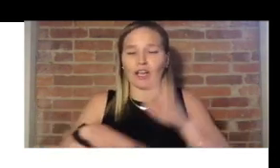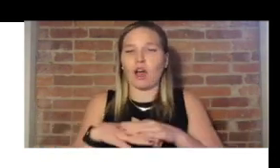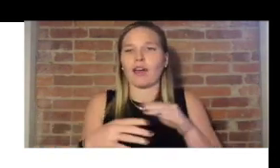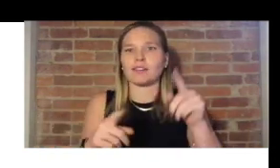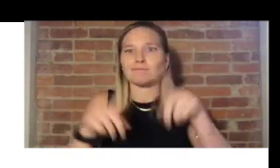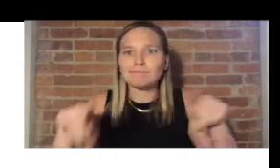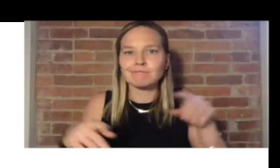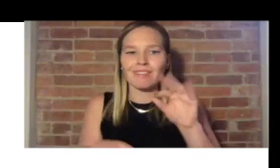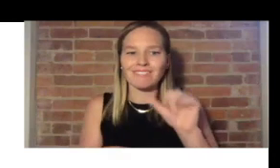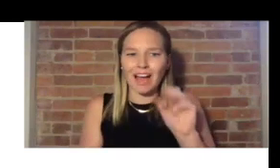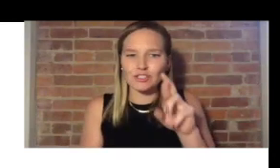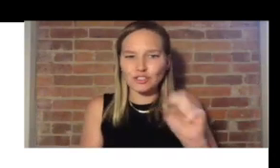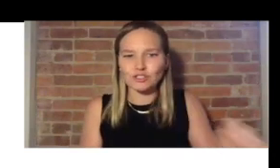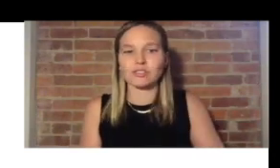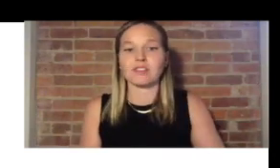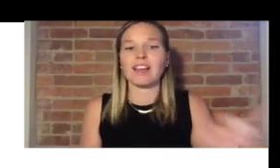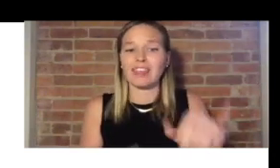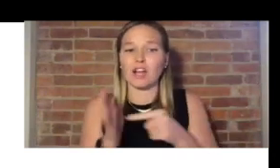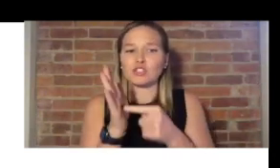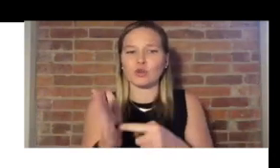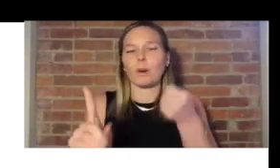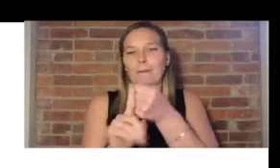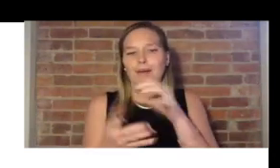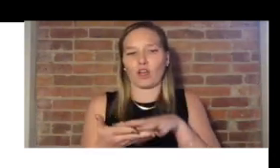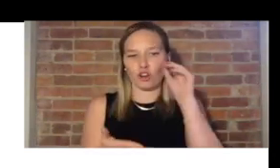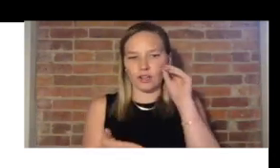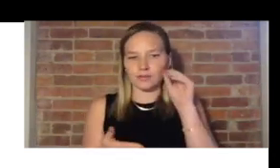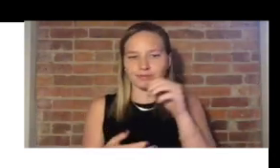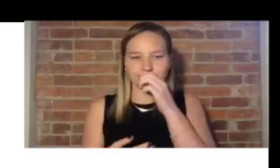Each student can vary on a number of factors that have